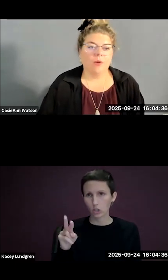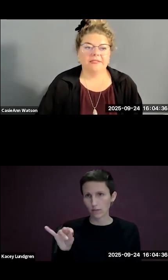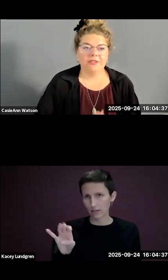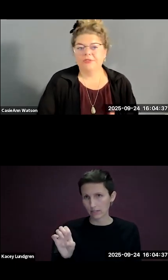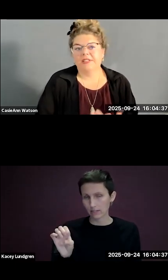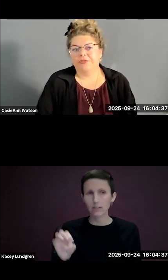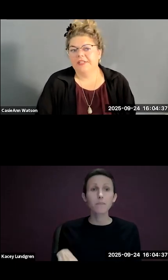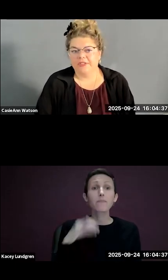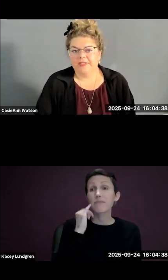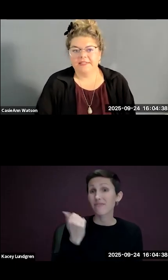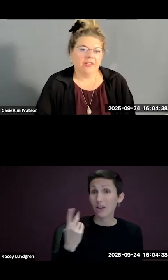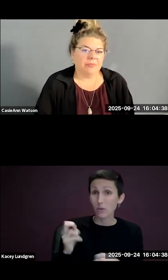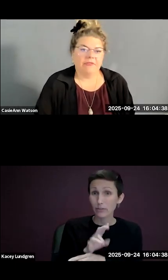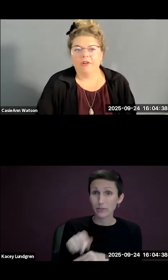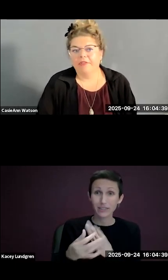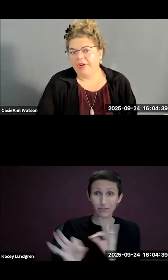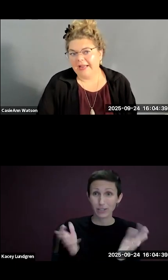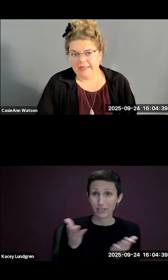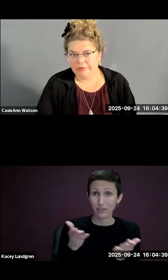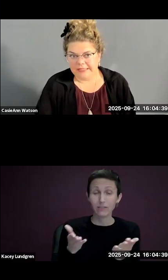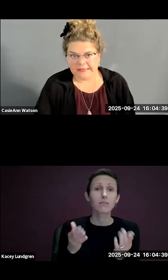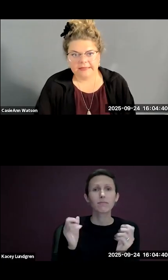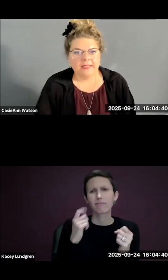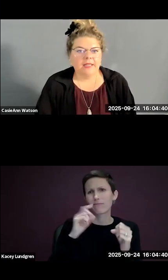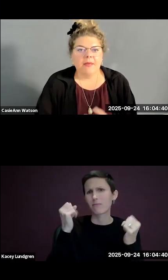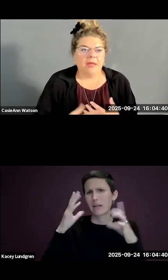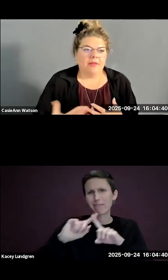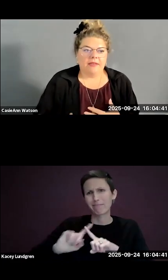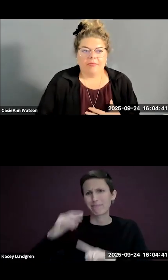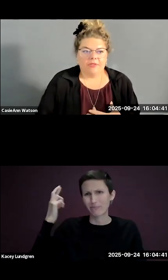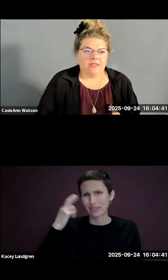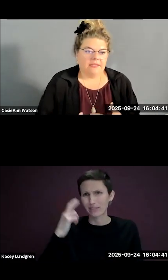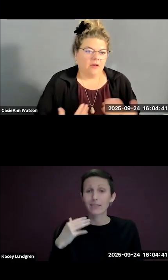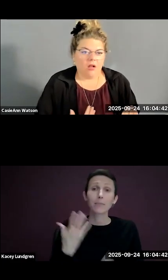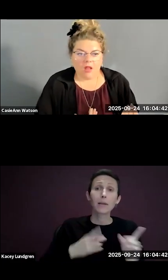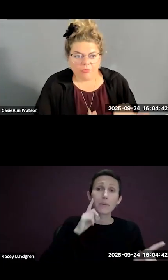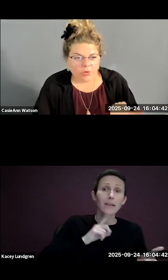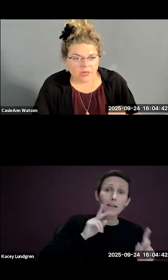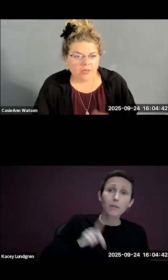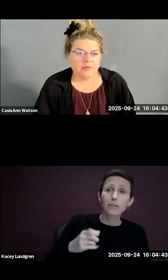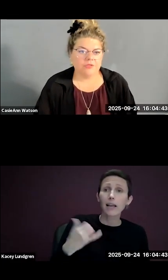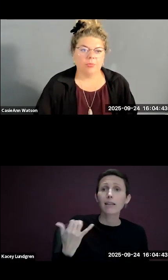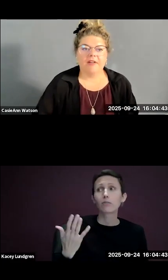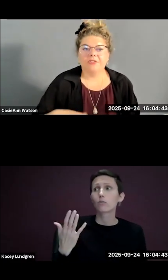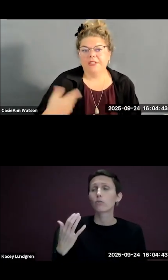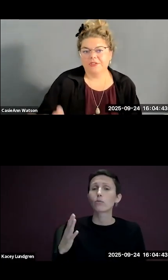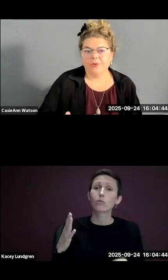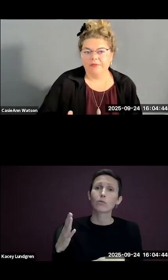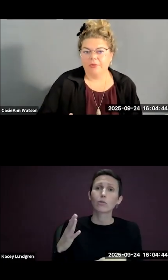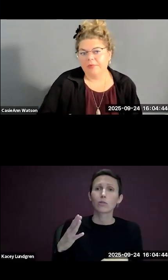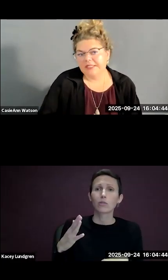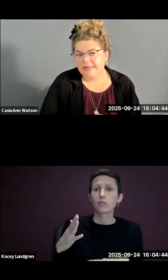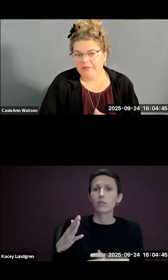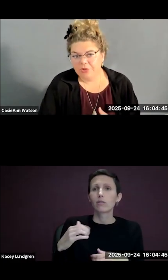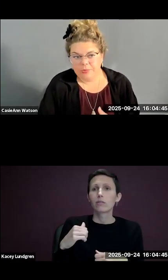If any person wants to use this free service, it could be for a variety of reasons. Maybe the deaf person needs to call off work, the supervisor needs